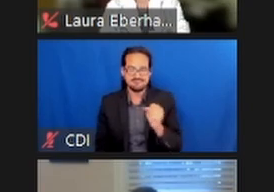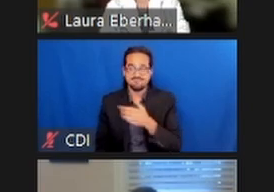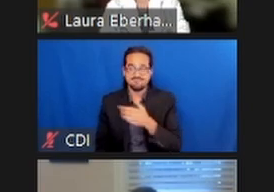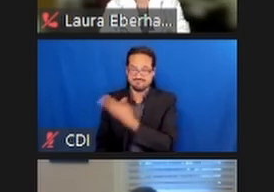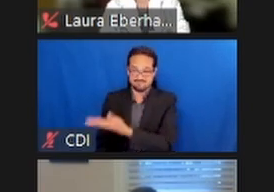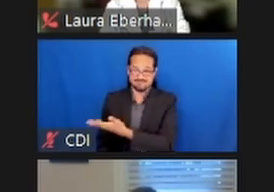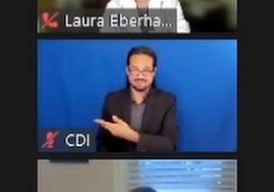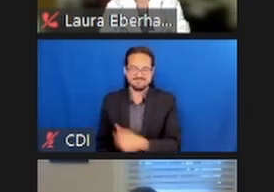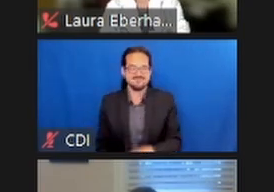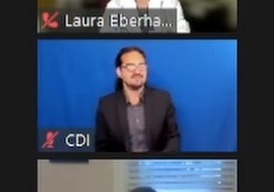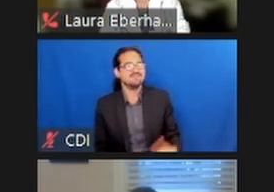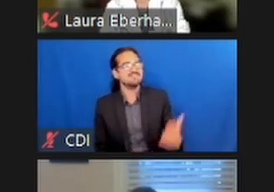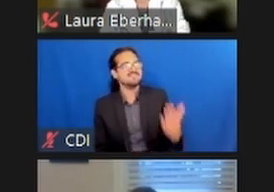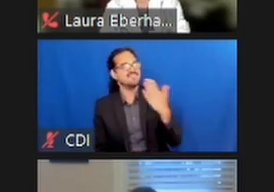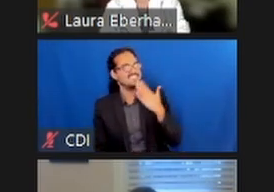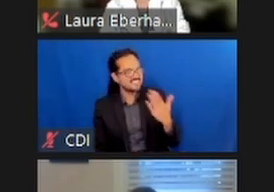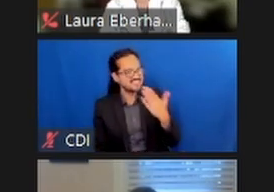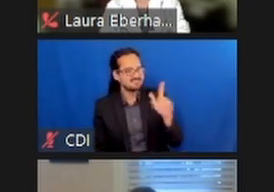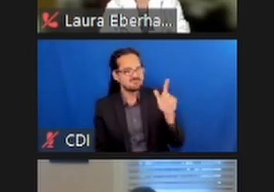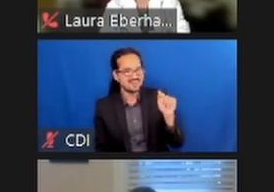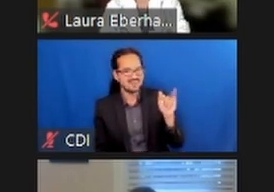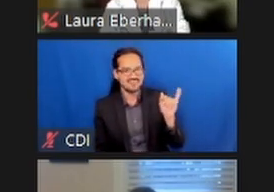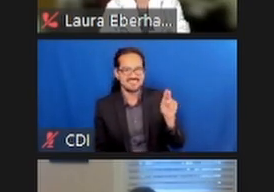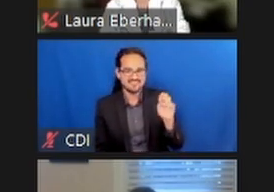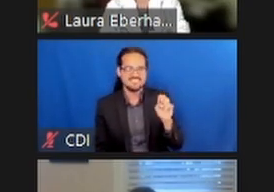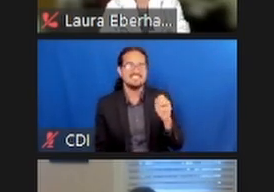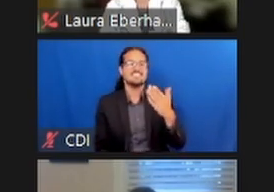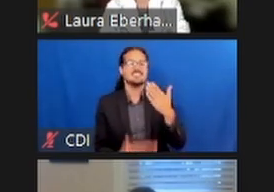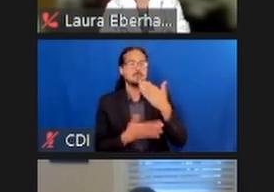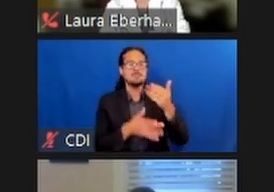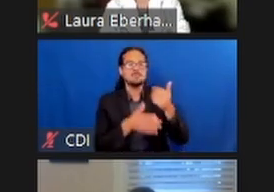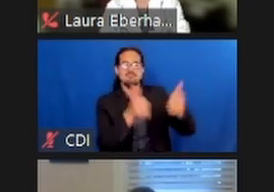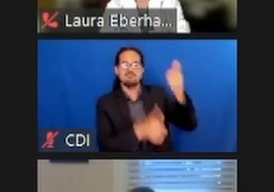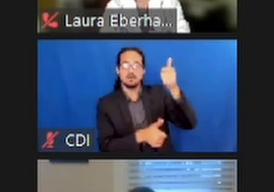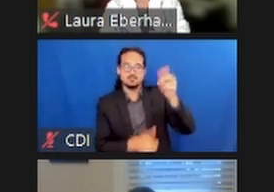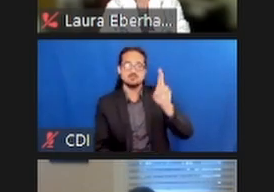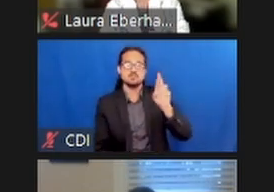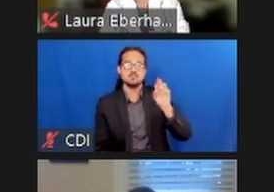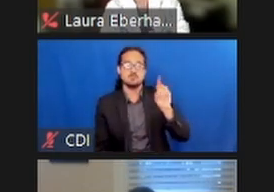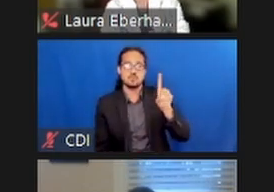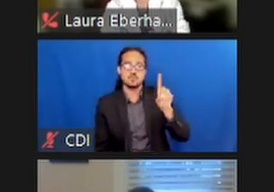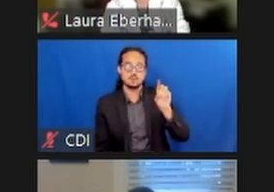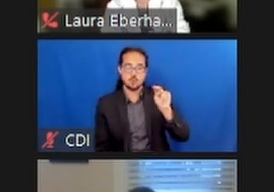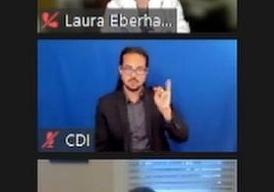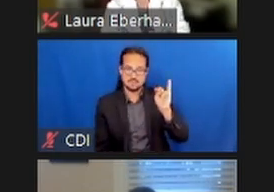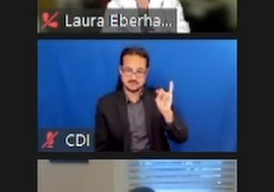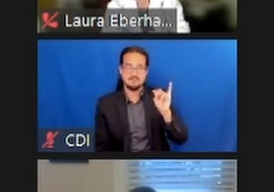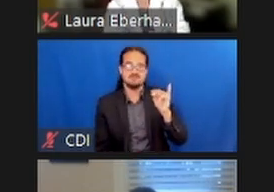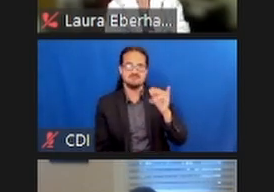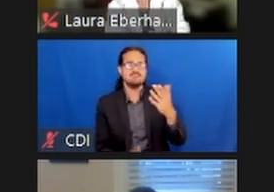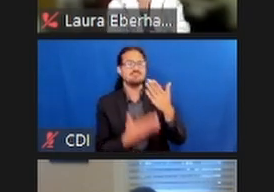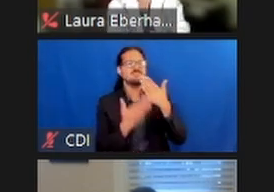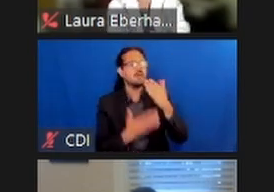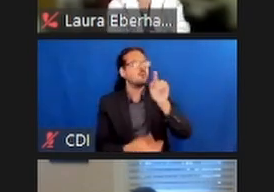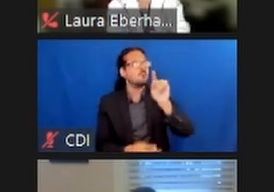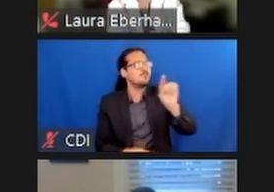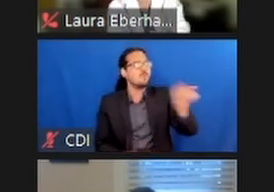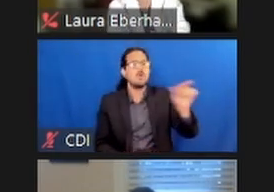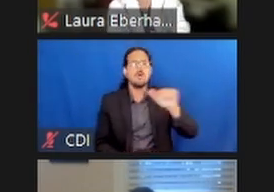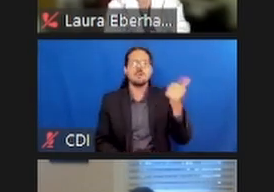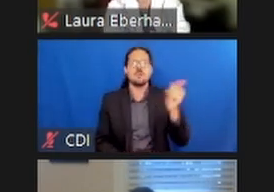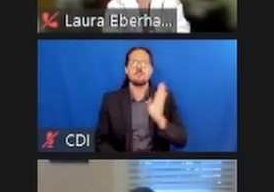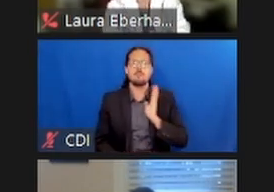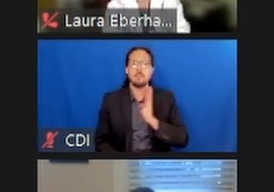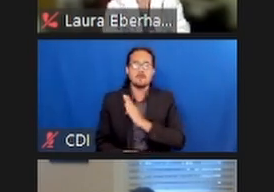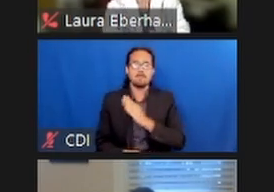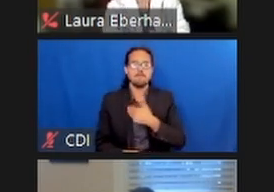thank you, Supervisor Rodoni. Thank you and other board members for your continued support throughout this pandemic.